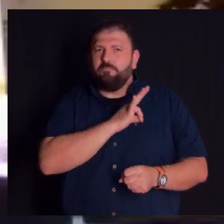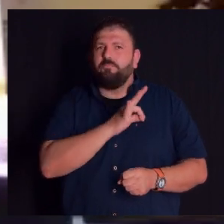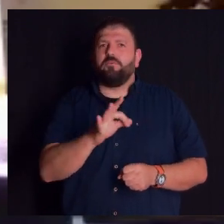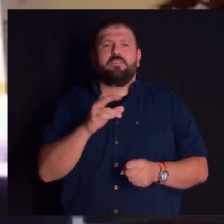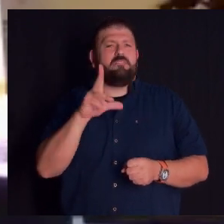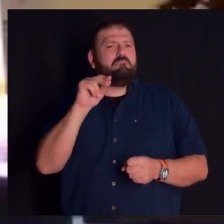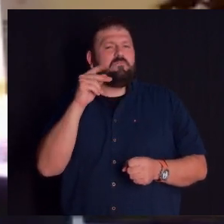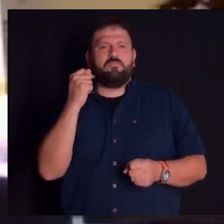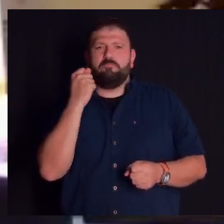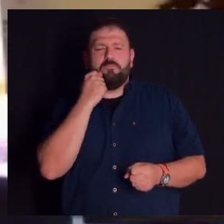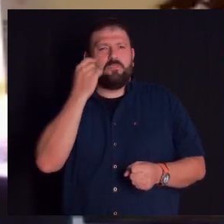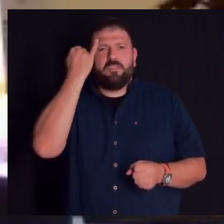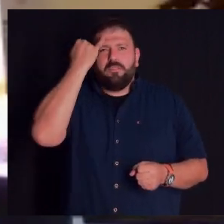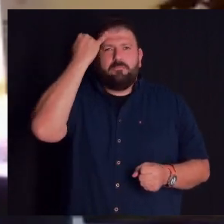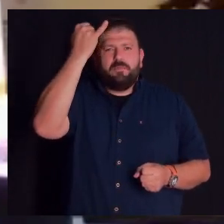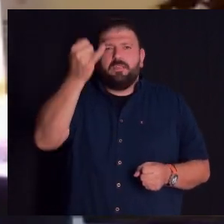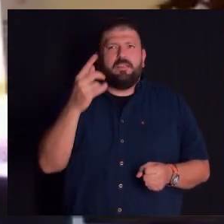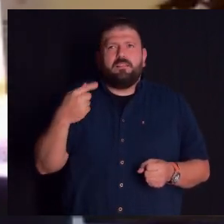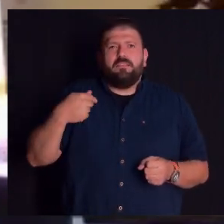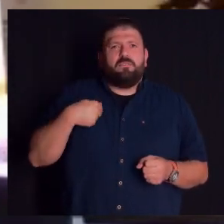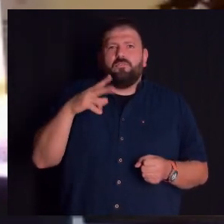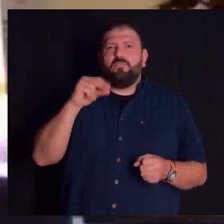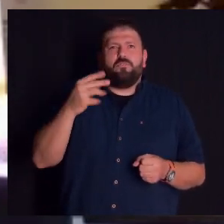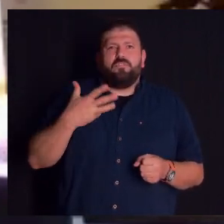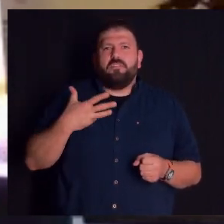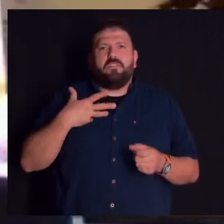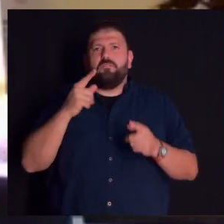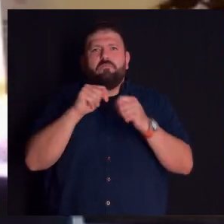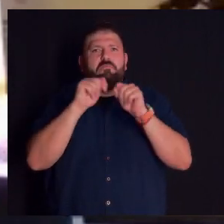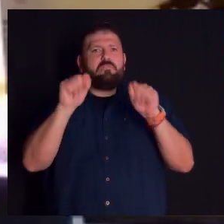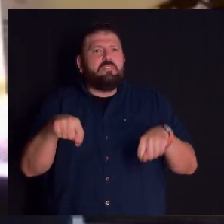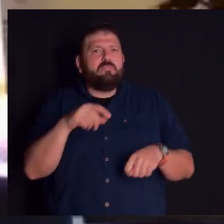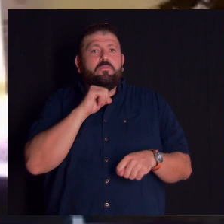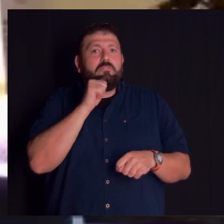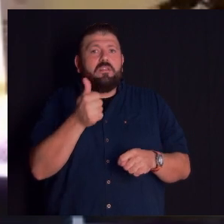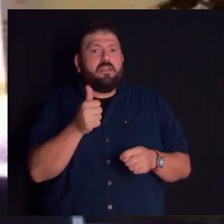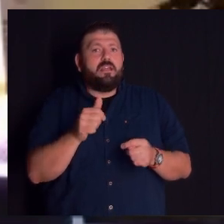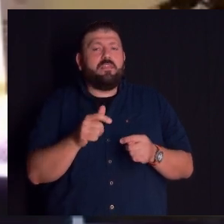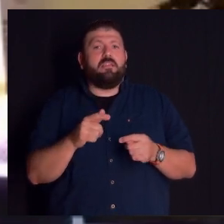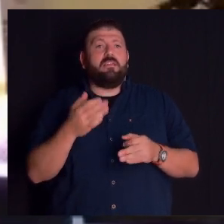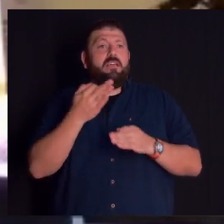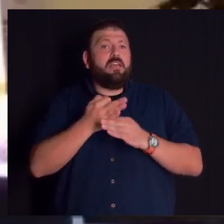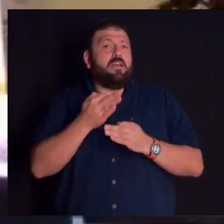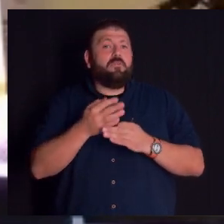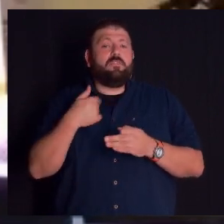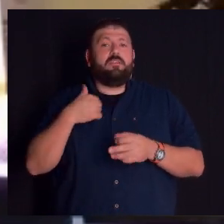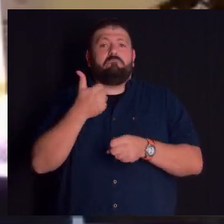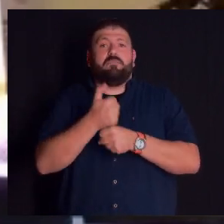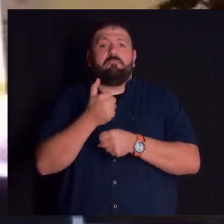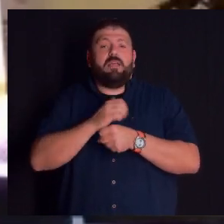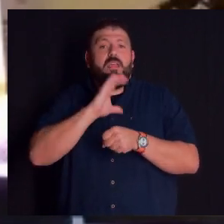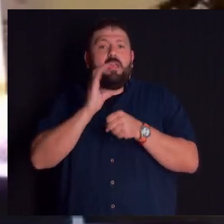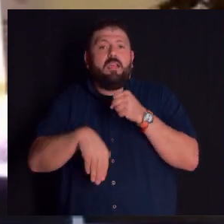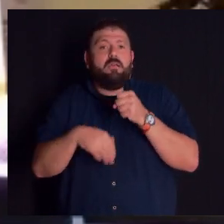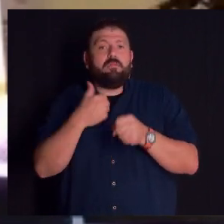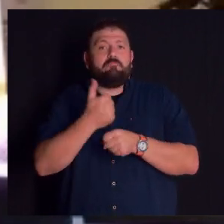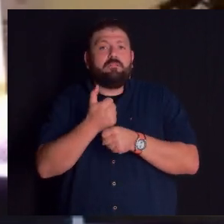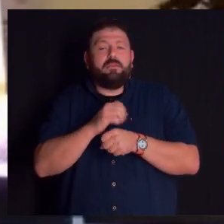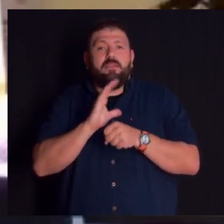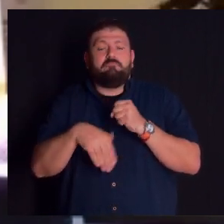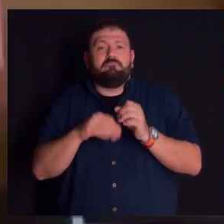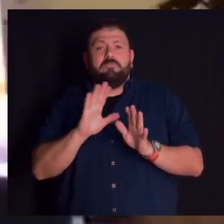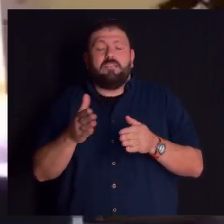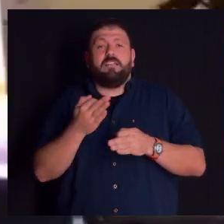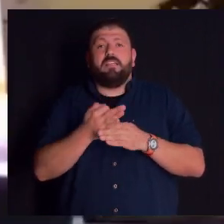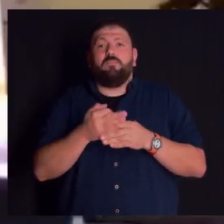es realized corto, that yes, you imagínate, can yo do it. no tengo ningún Imagine título, apenas nada más vengo de I empezar do mi not have primaria a degree. y Degree. I ahora pues just finished tengo